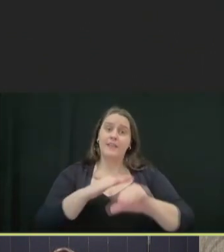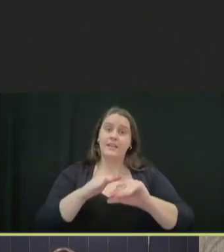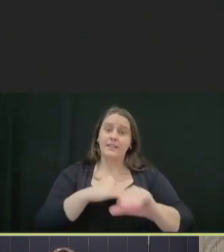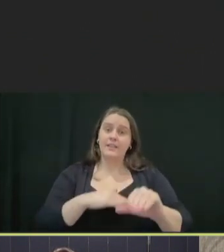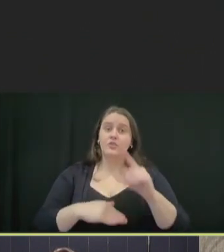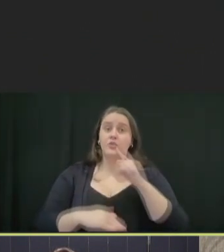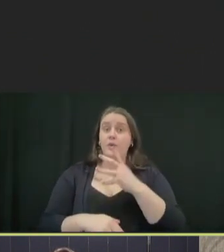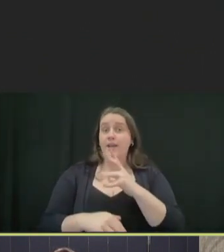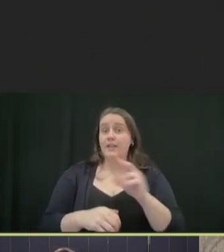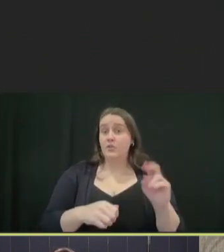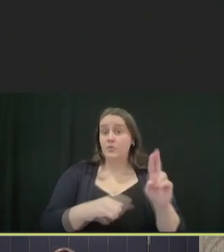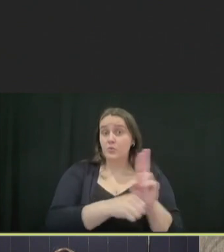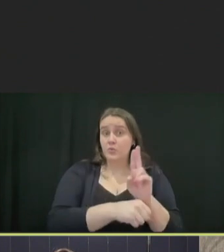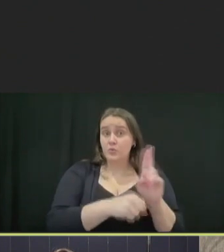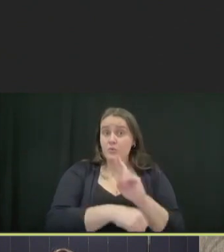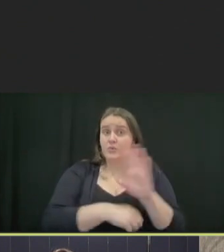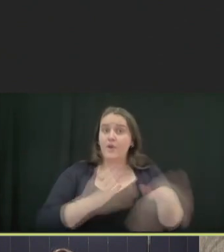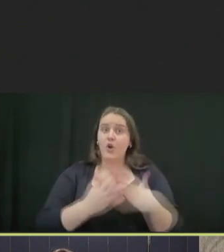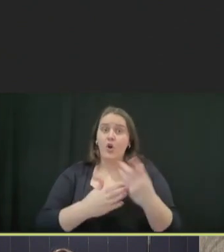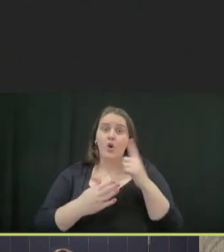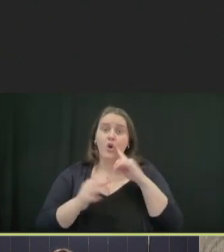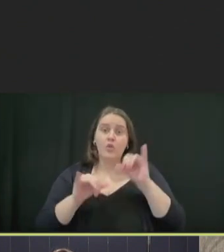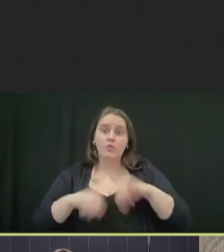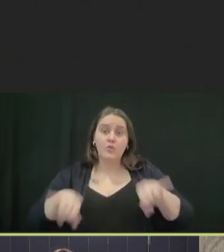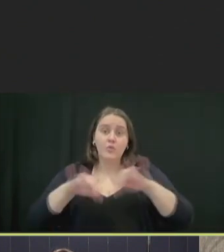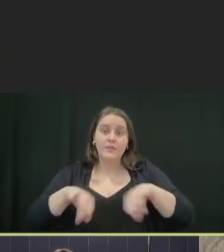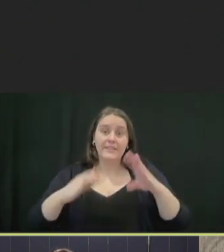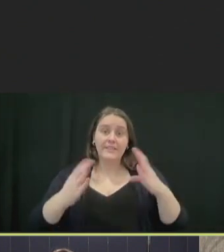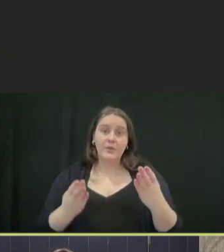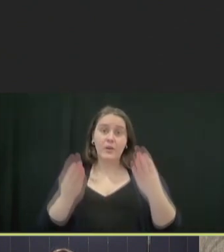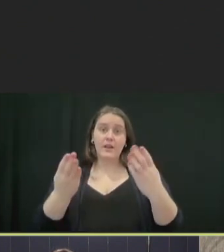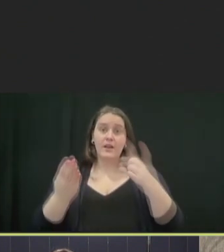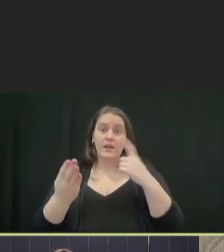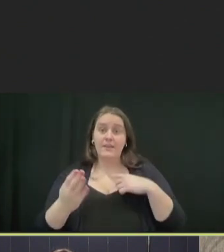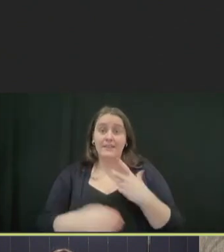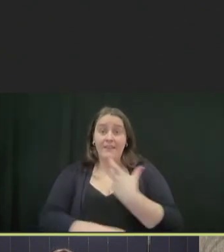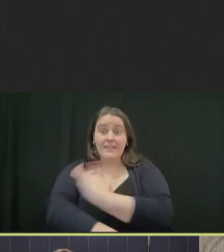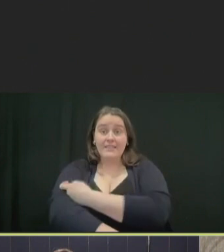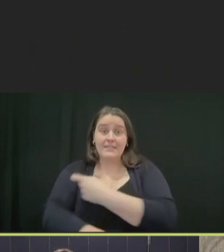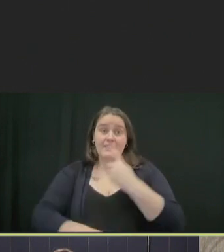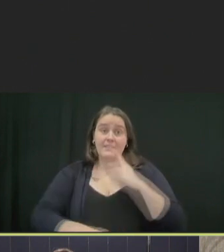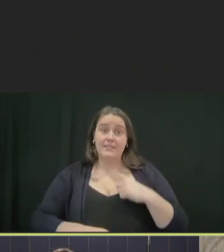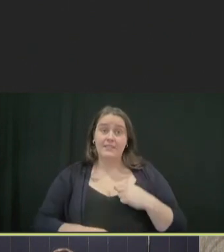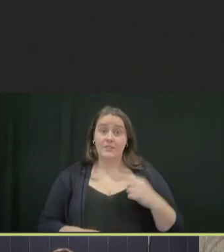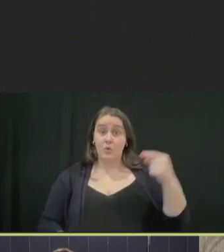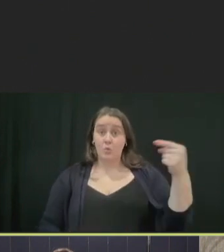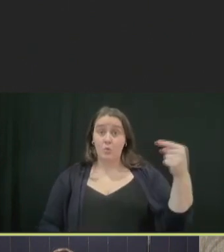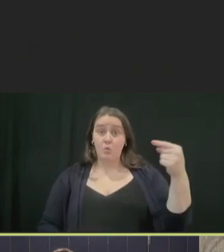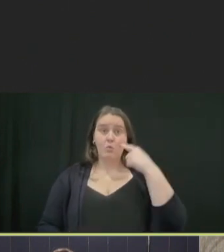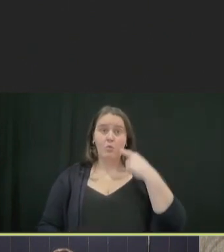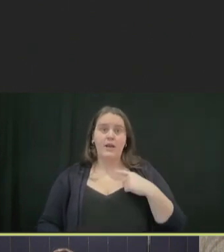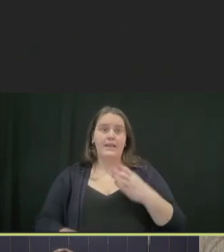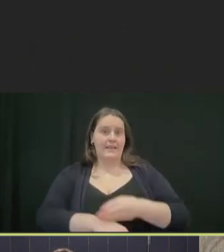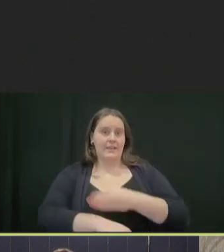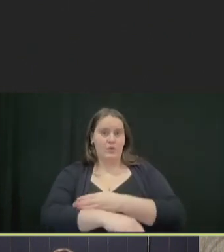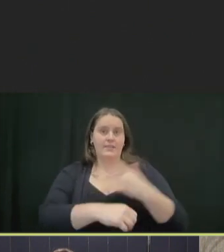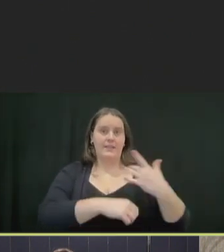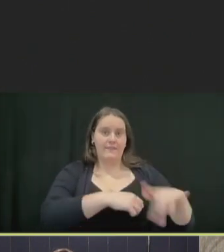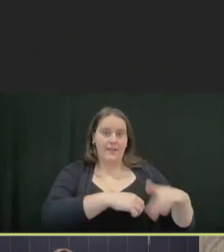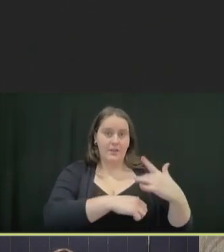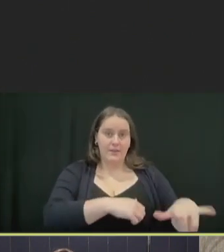vaccines as currently written. Objective 4.1 is to increase the availability of vaccines in a variety of